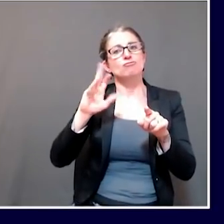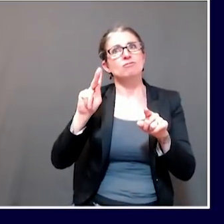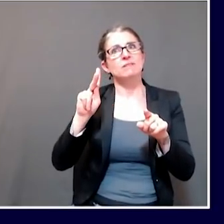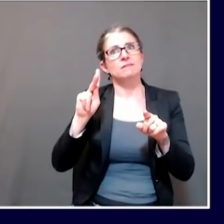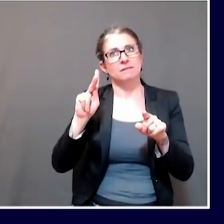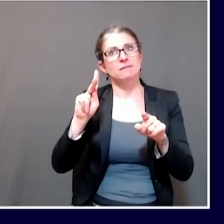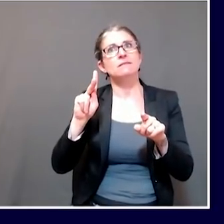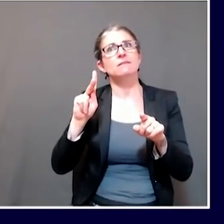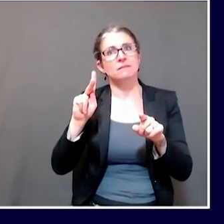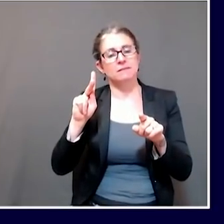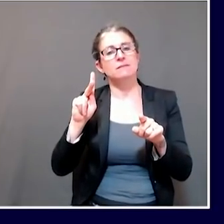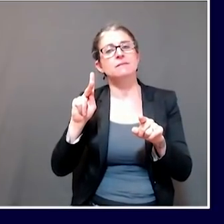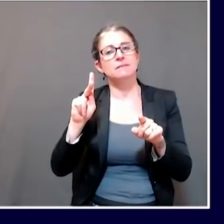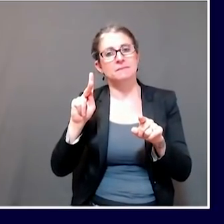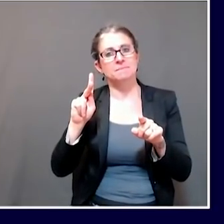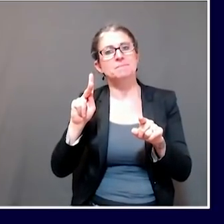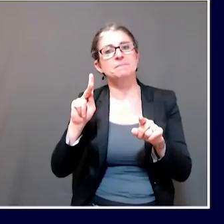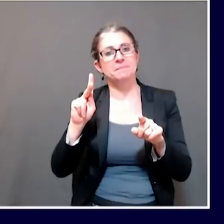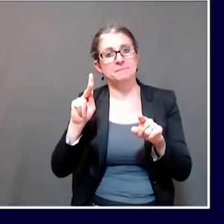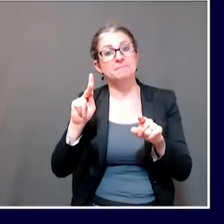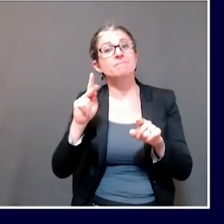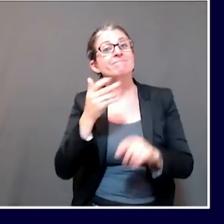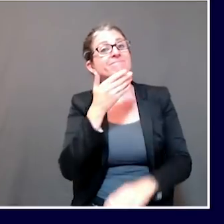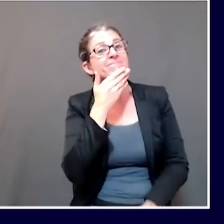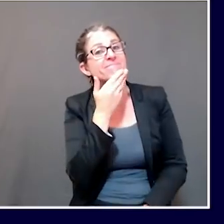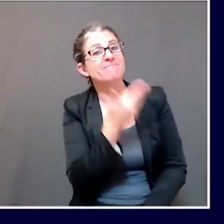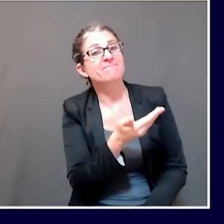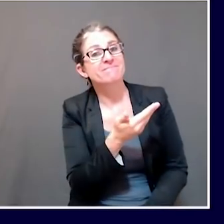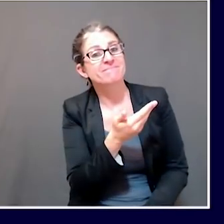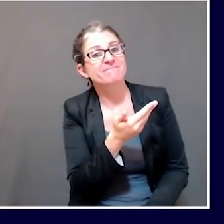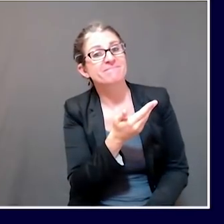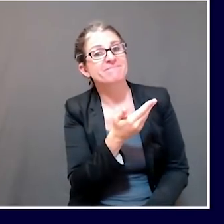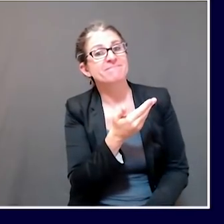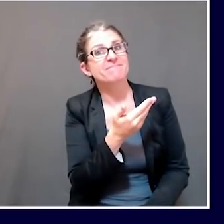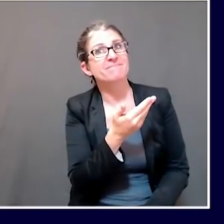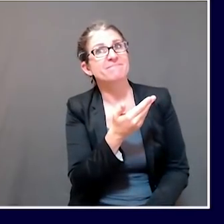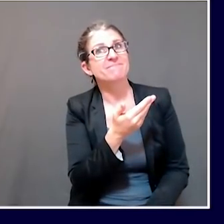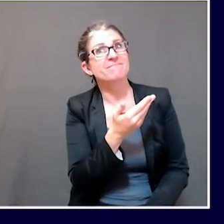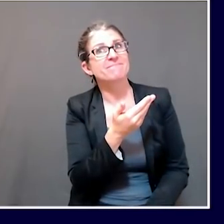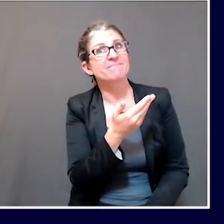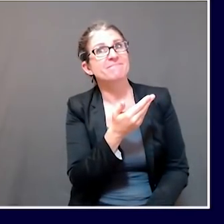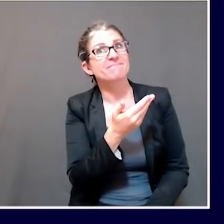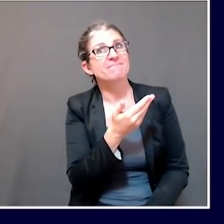Okay, thank you very much, Dr. Shah, and I just couldn't agree more about diets.